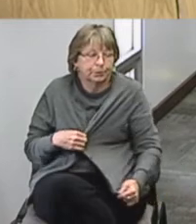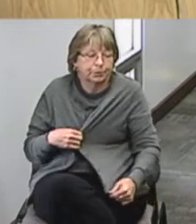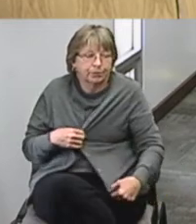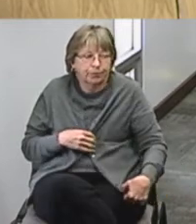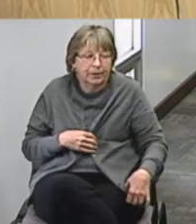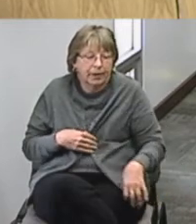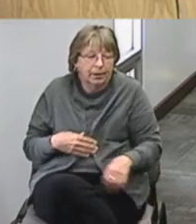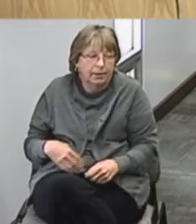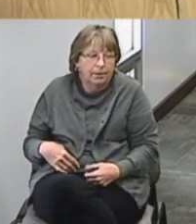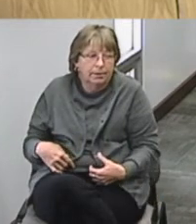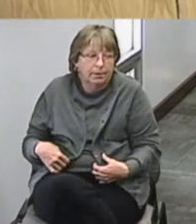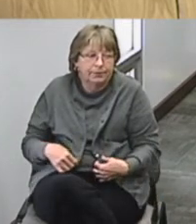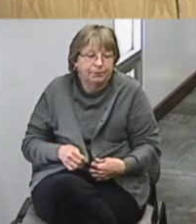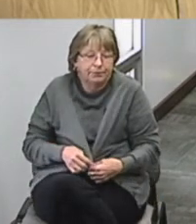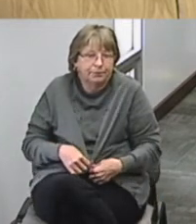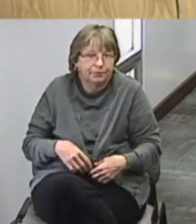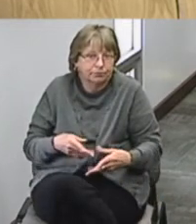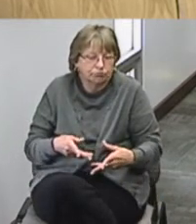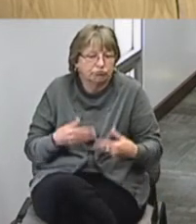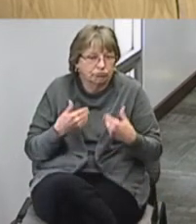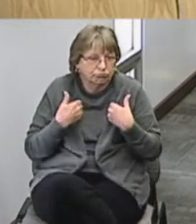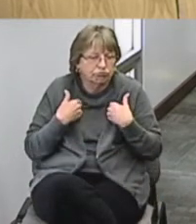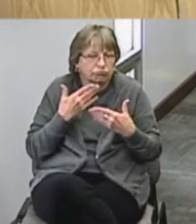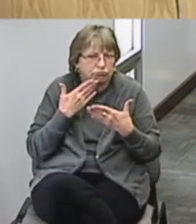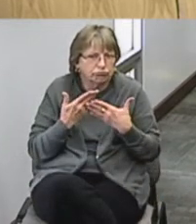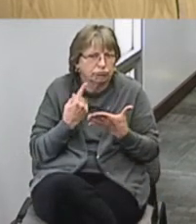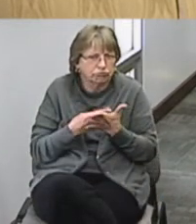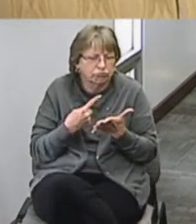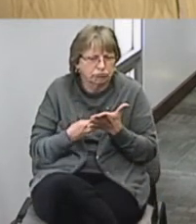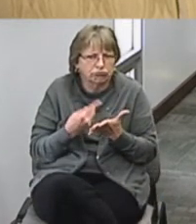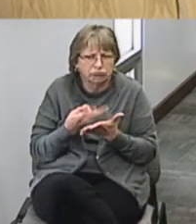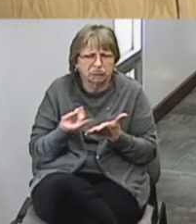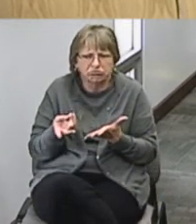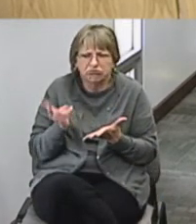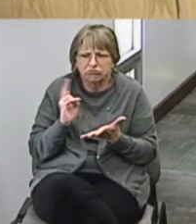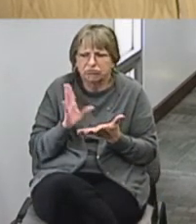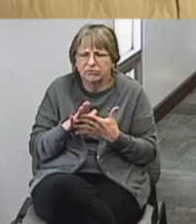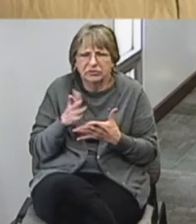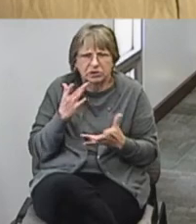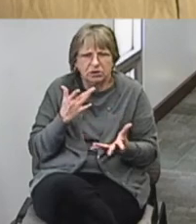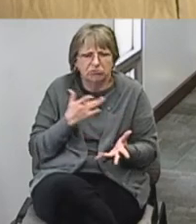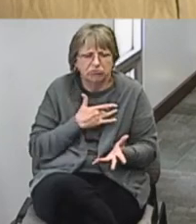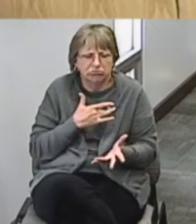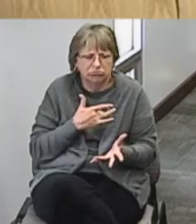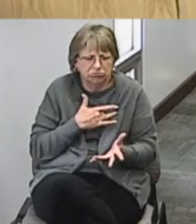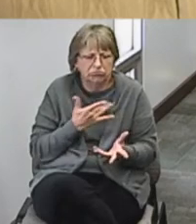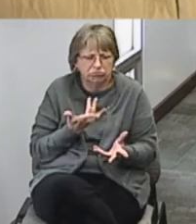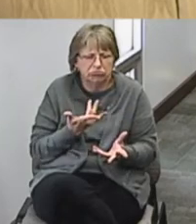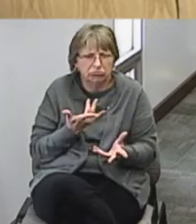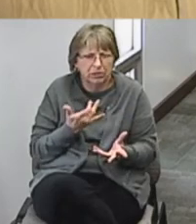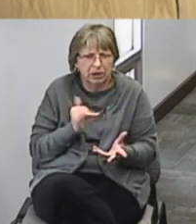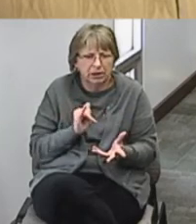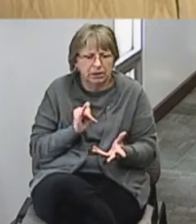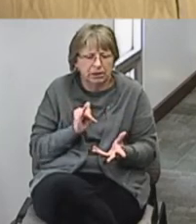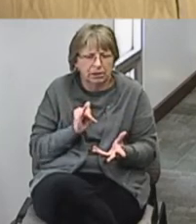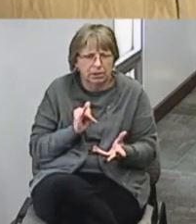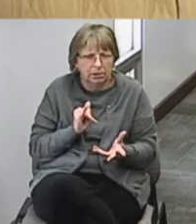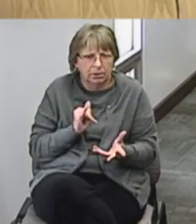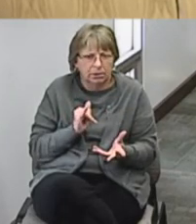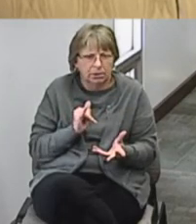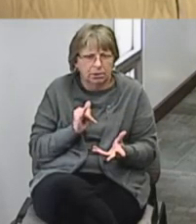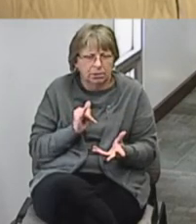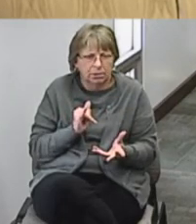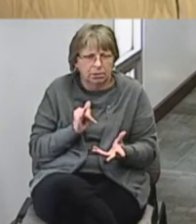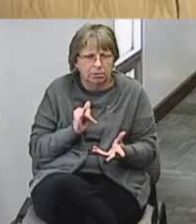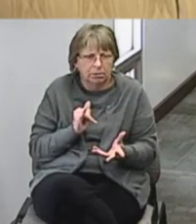Well, as we had a good discussion here a couple of weeks ago and so on, I could sense from the council that there